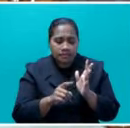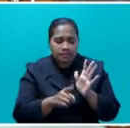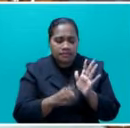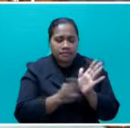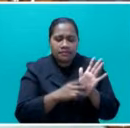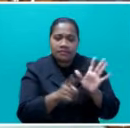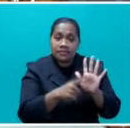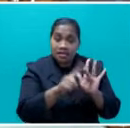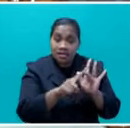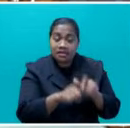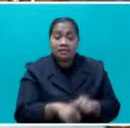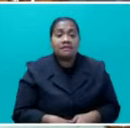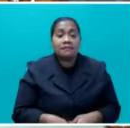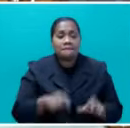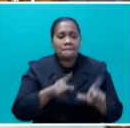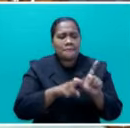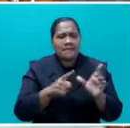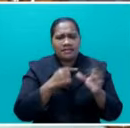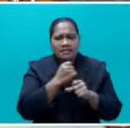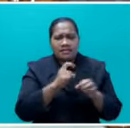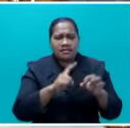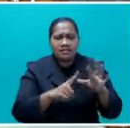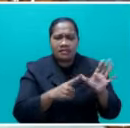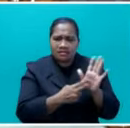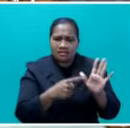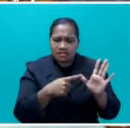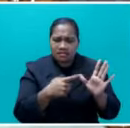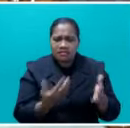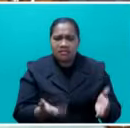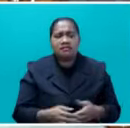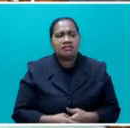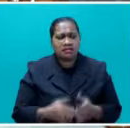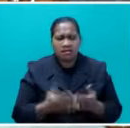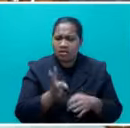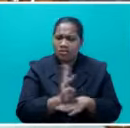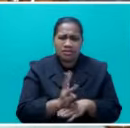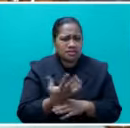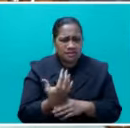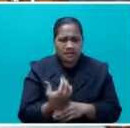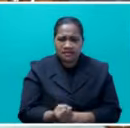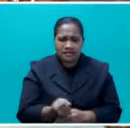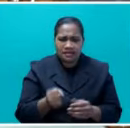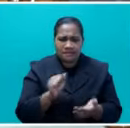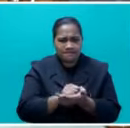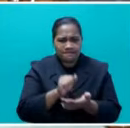Yangana, 30%. Wireless has also made good progress in deploying what we call additional fill-in transmission sites.